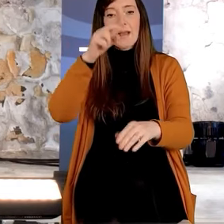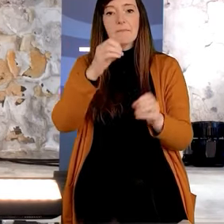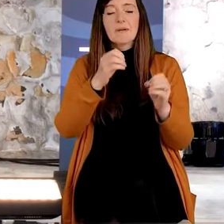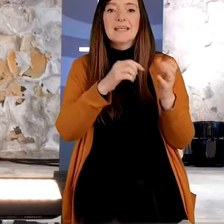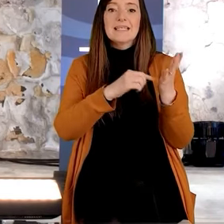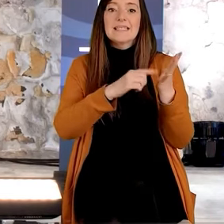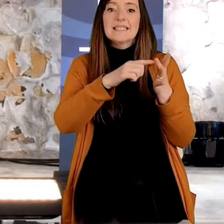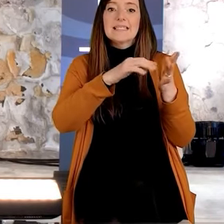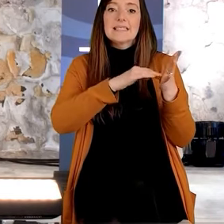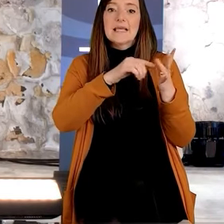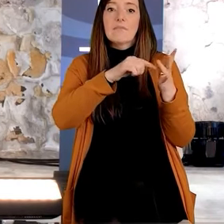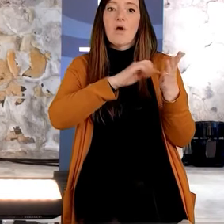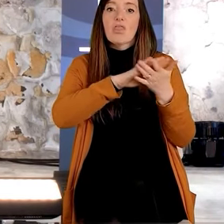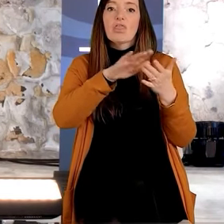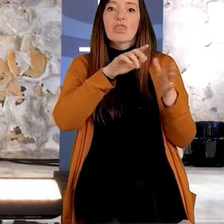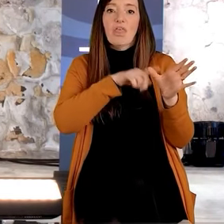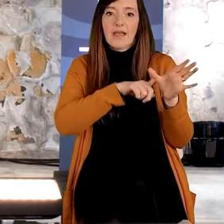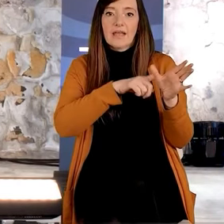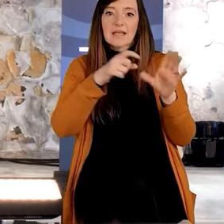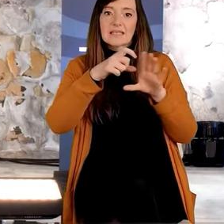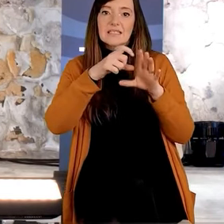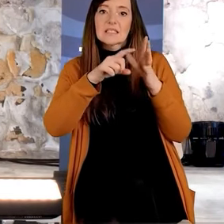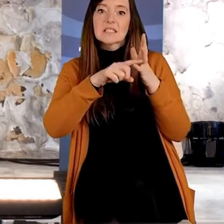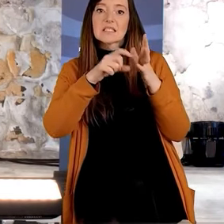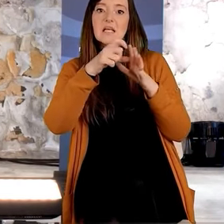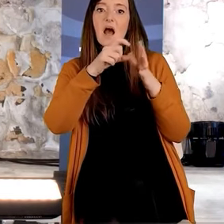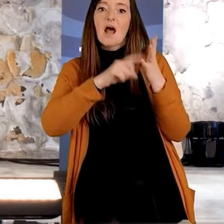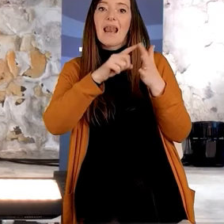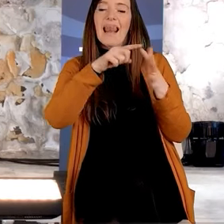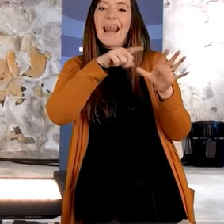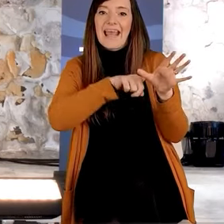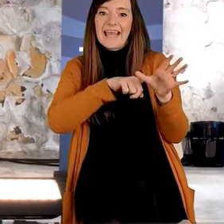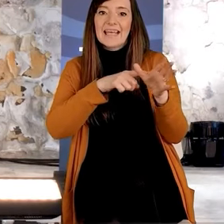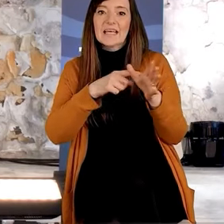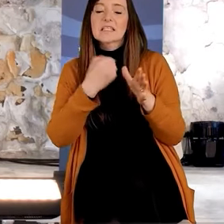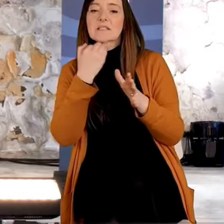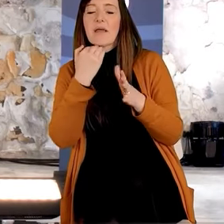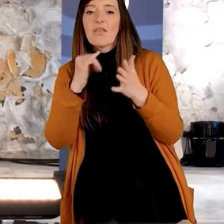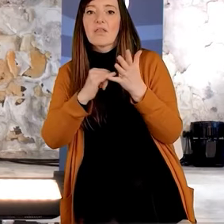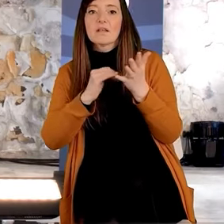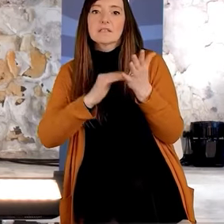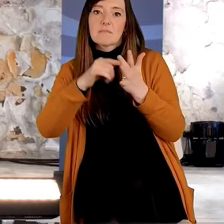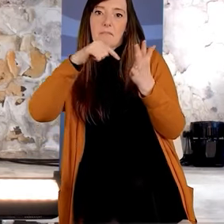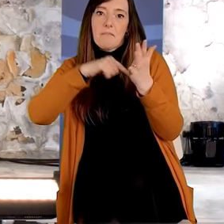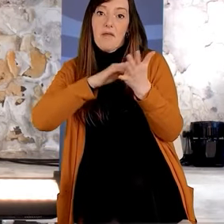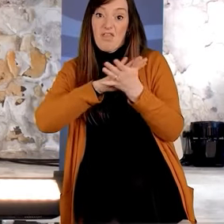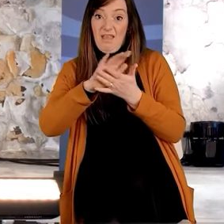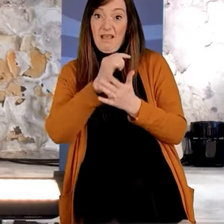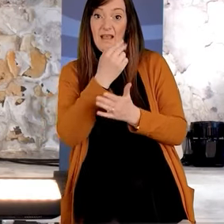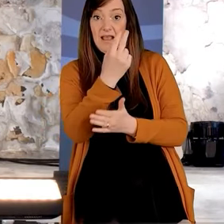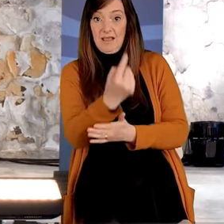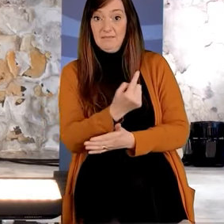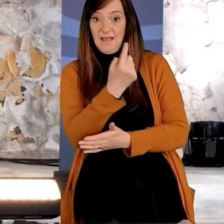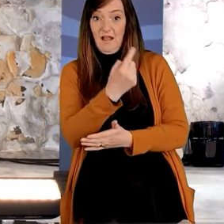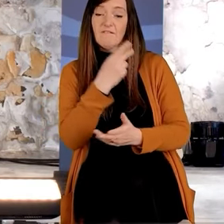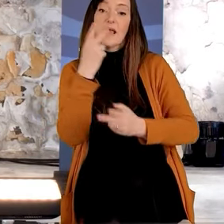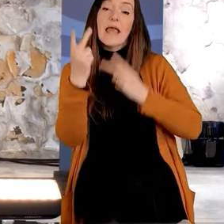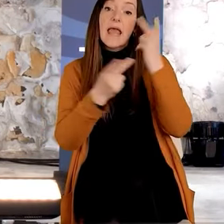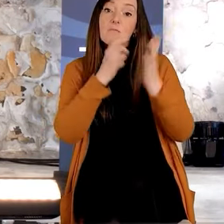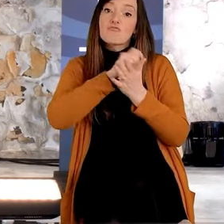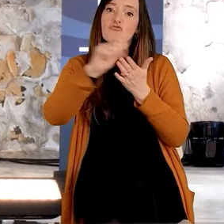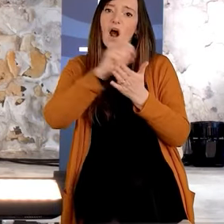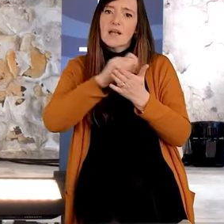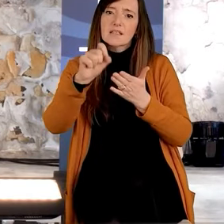of the 20th century. He's in his 90s now. And some years ago, he was reminding me the other day on the phone